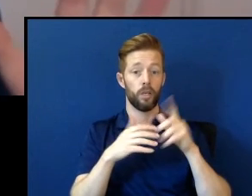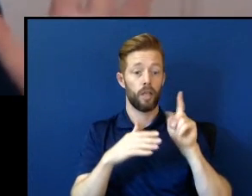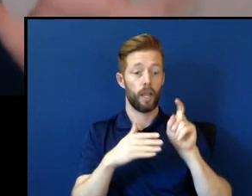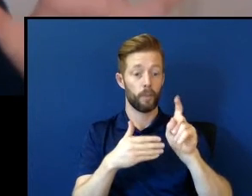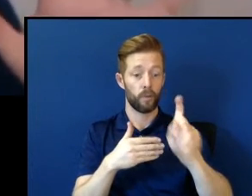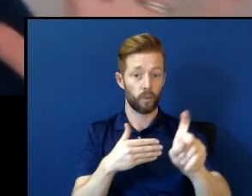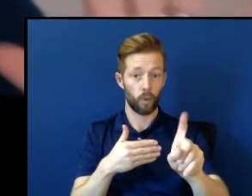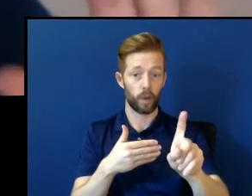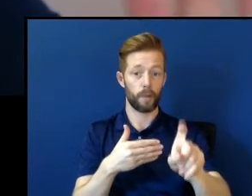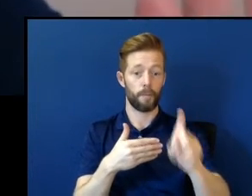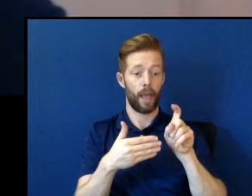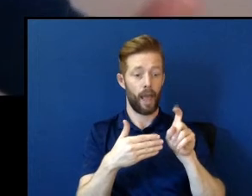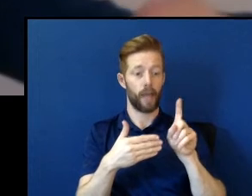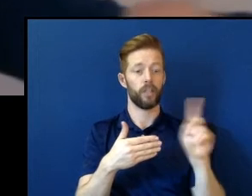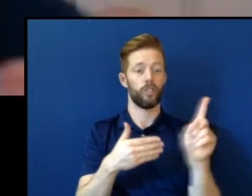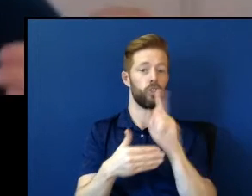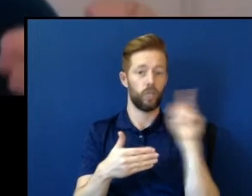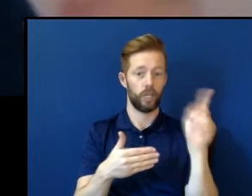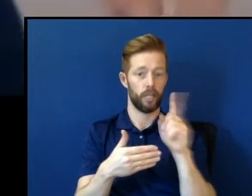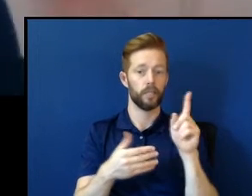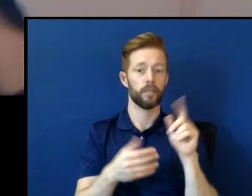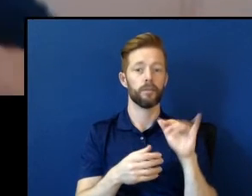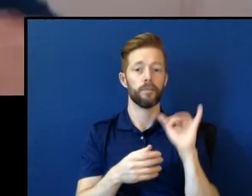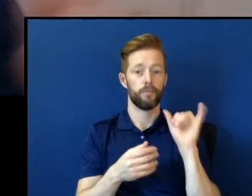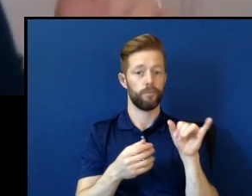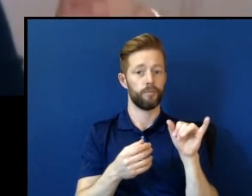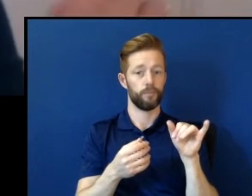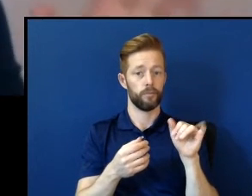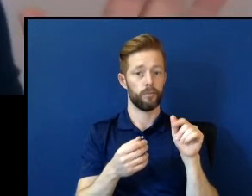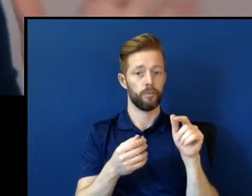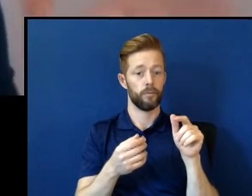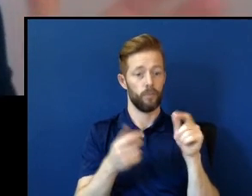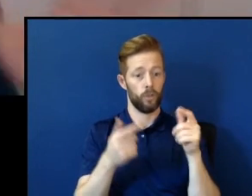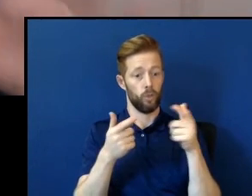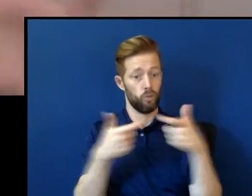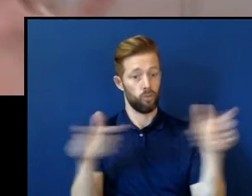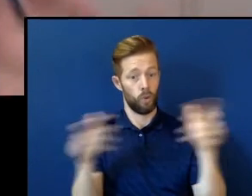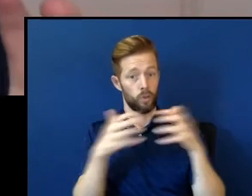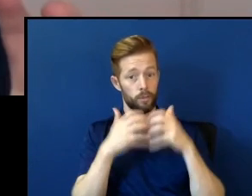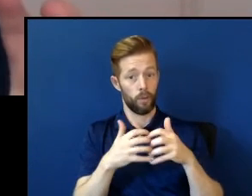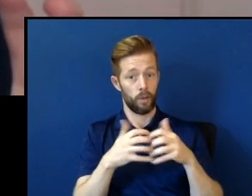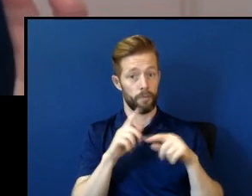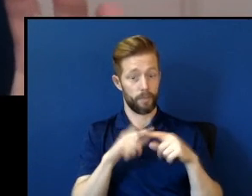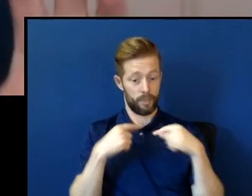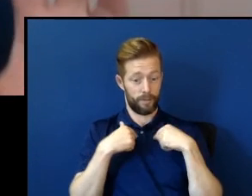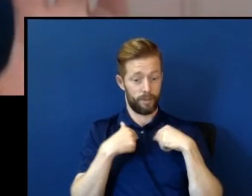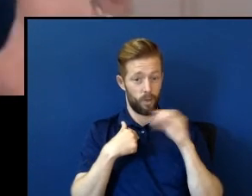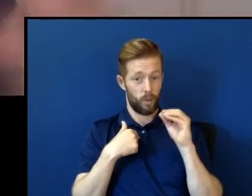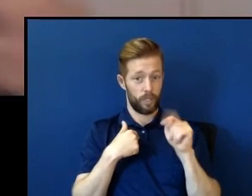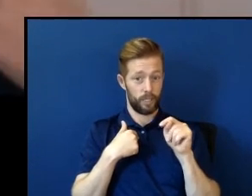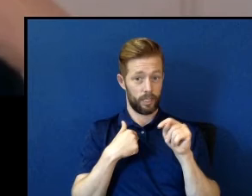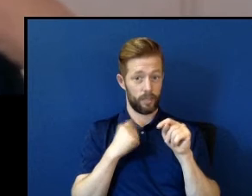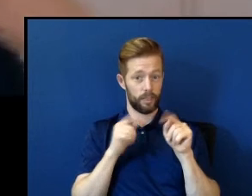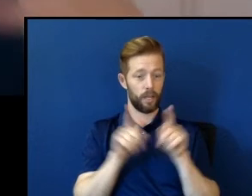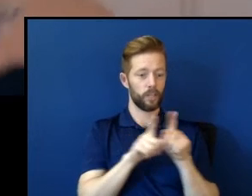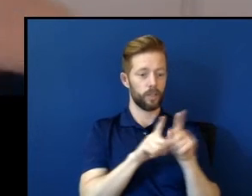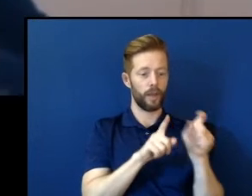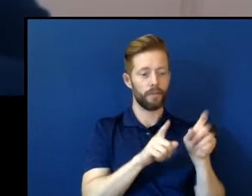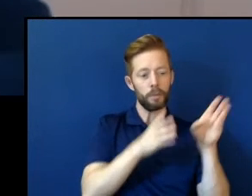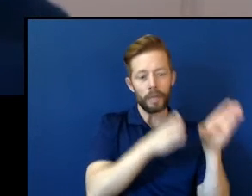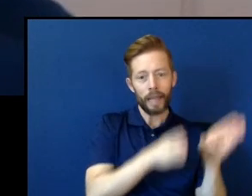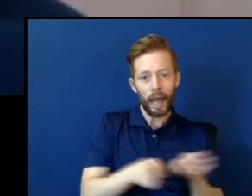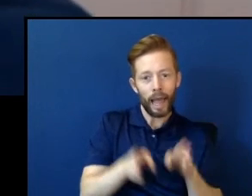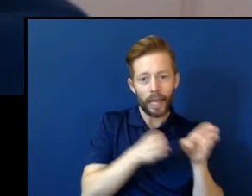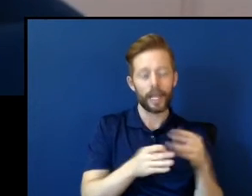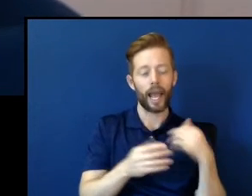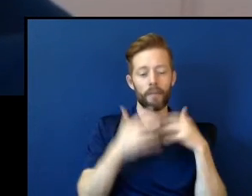motor movements of moving forward and back and turning around, which both are gross motor. But as an OT, you